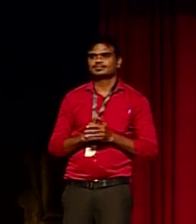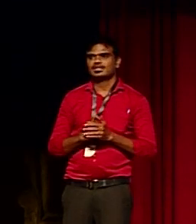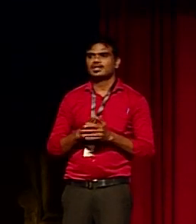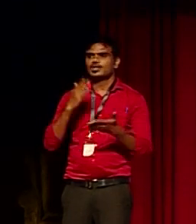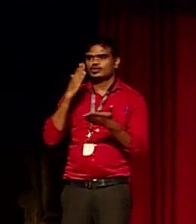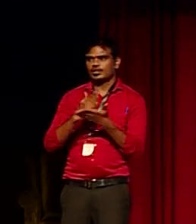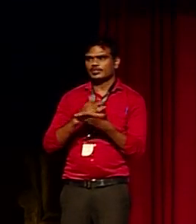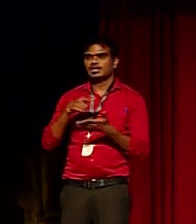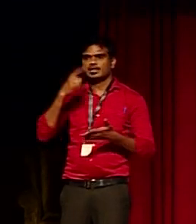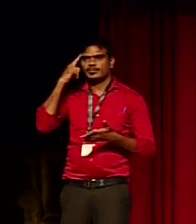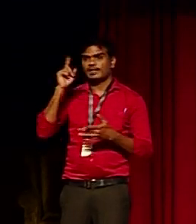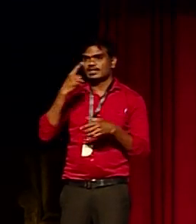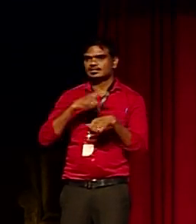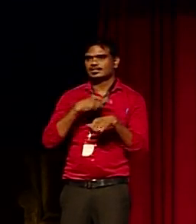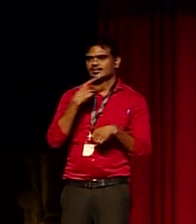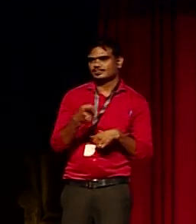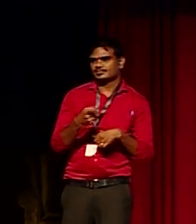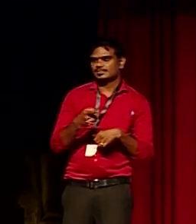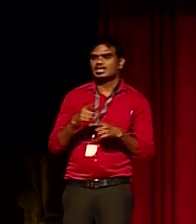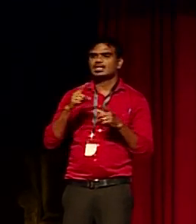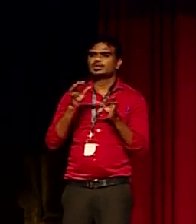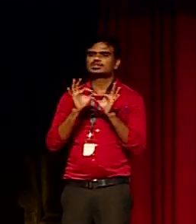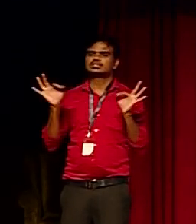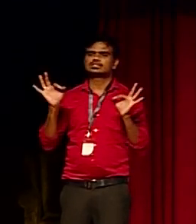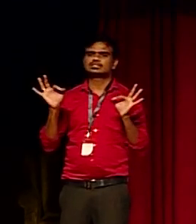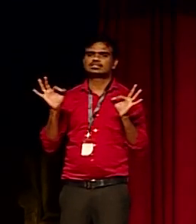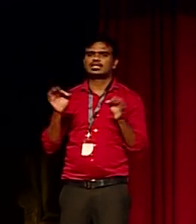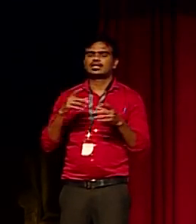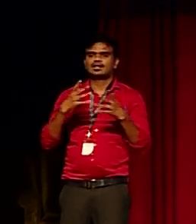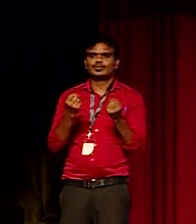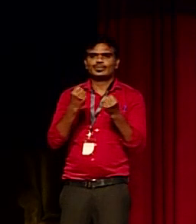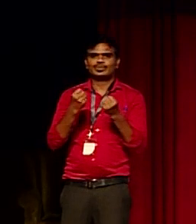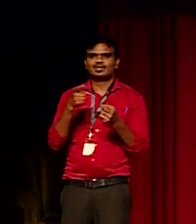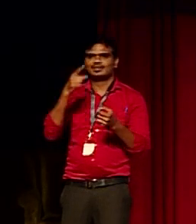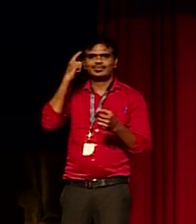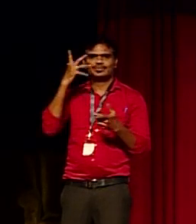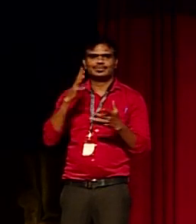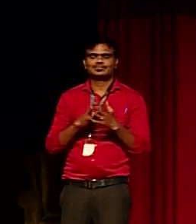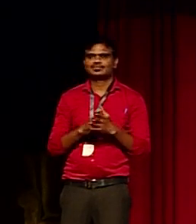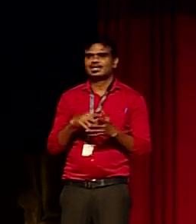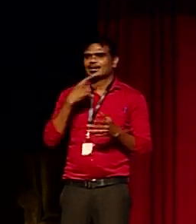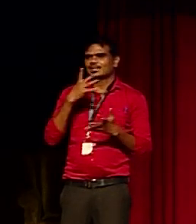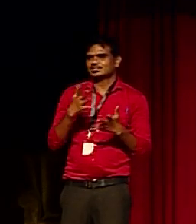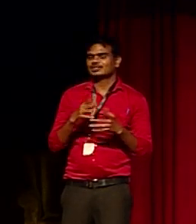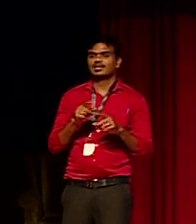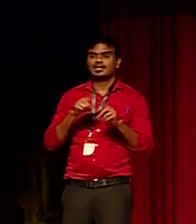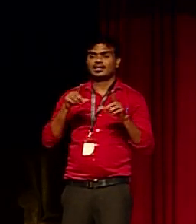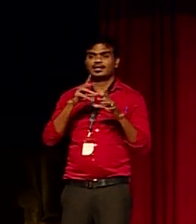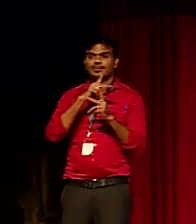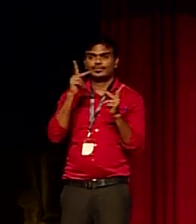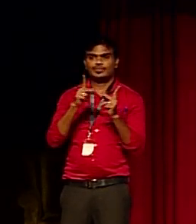stop him, that, it's his first time. Just don't get ahead of yourself, don't be so ambitious. But clearly,